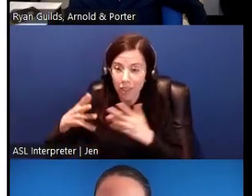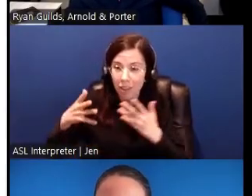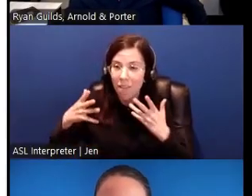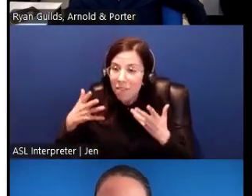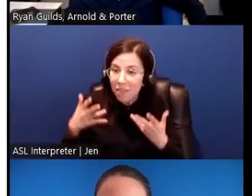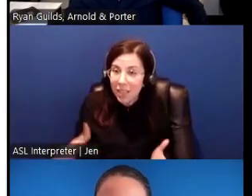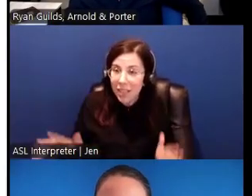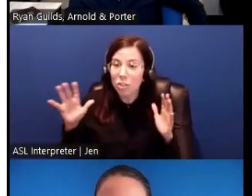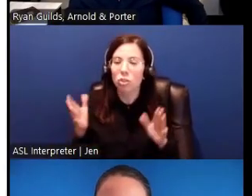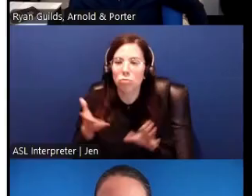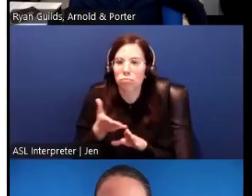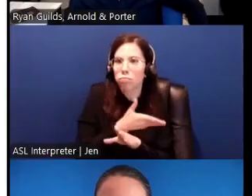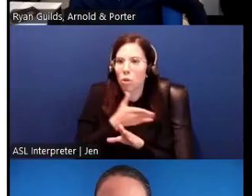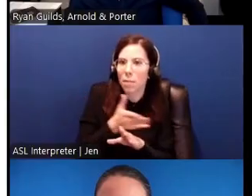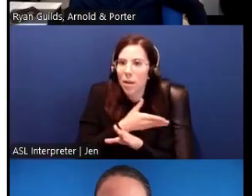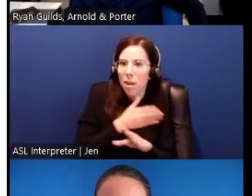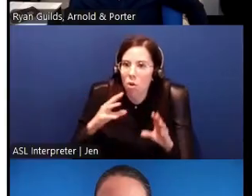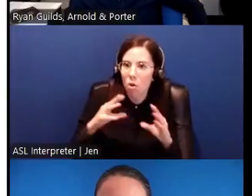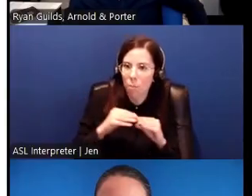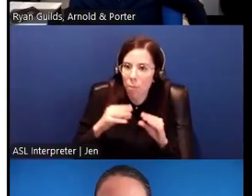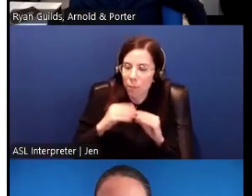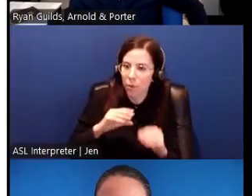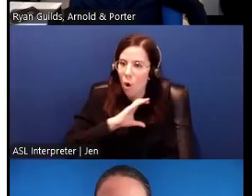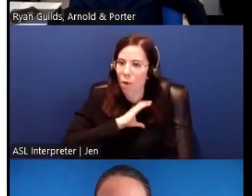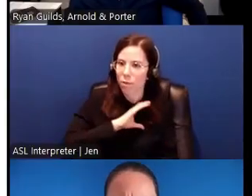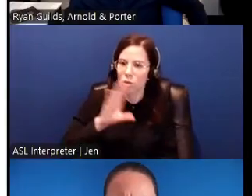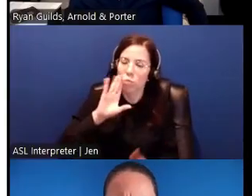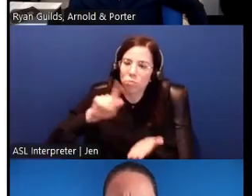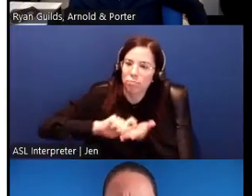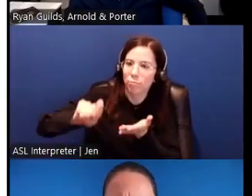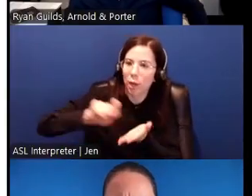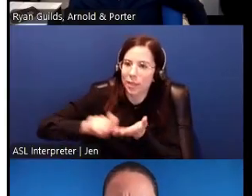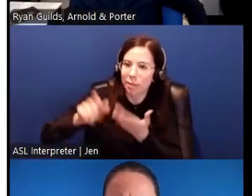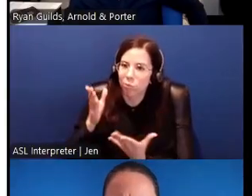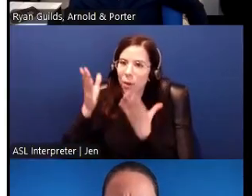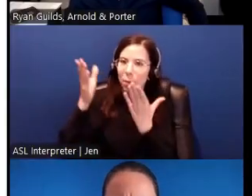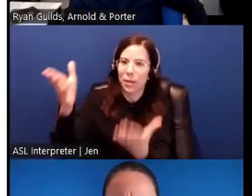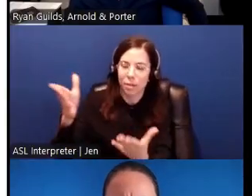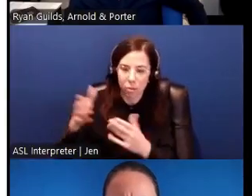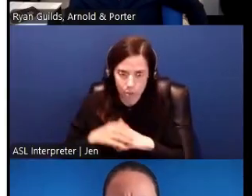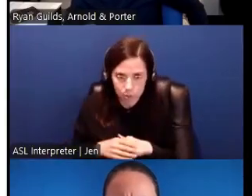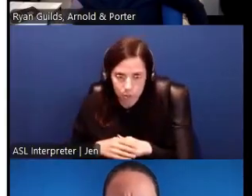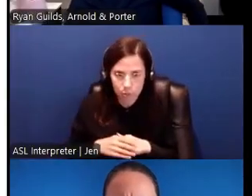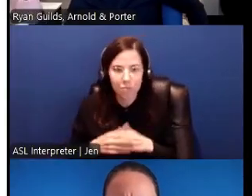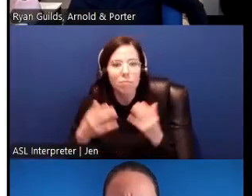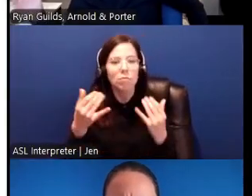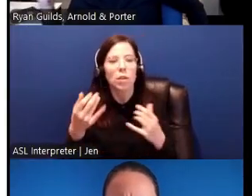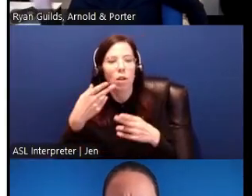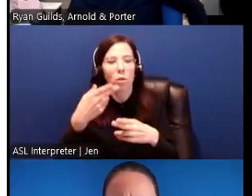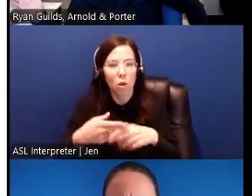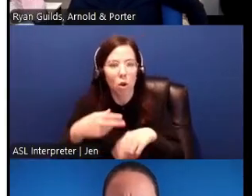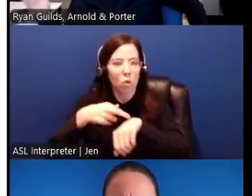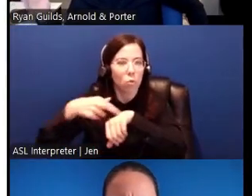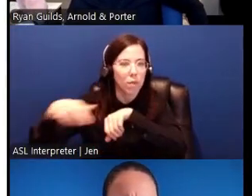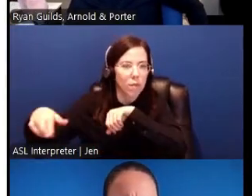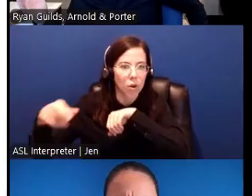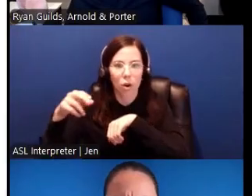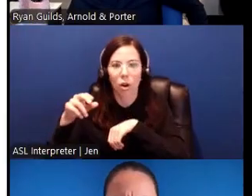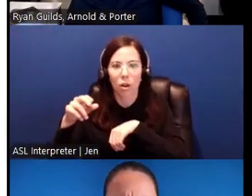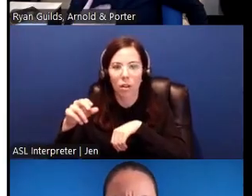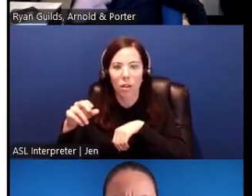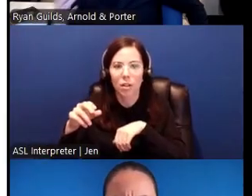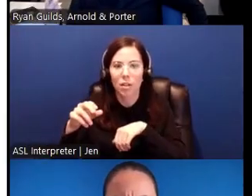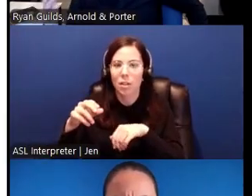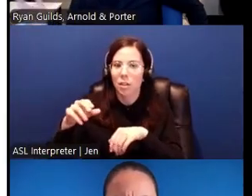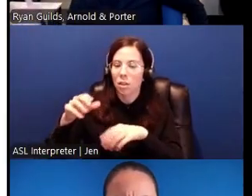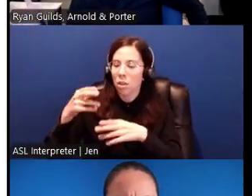the preliminary hearing officer makes a written recommendation currently to what's called the referral authority, the Office of Special Trial